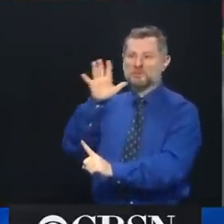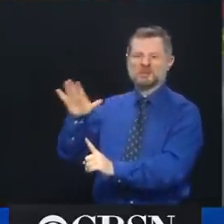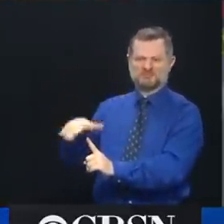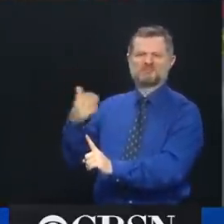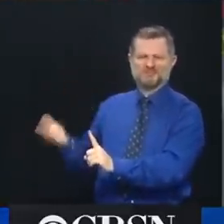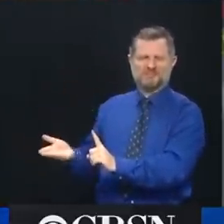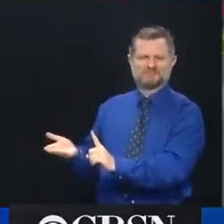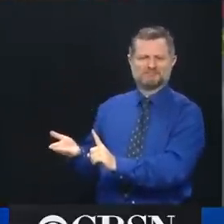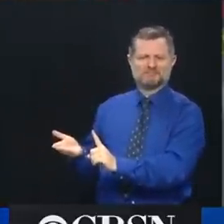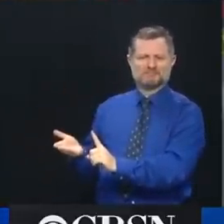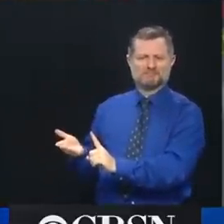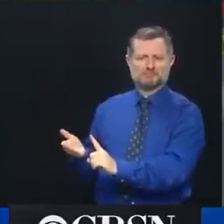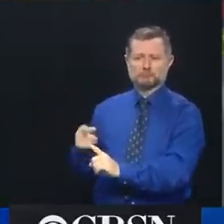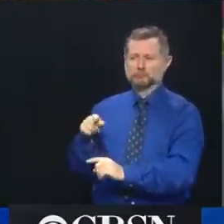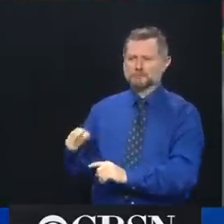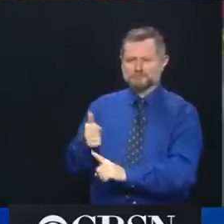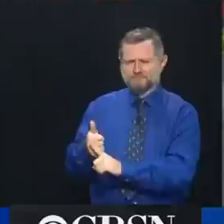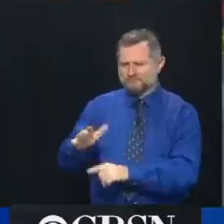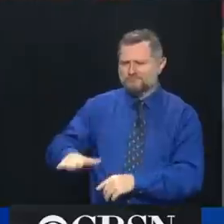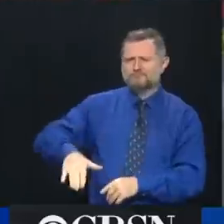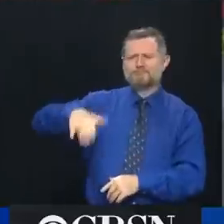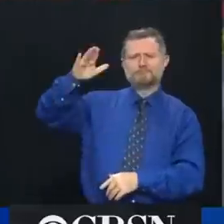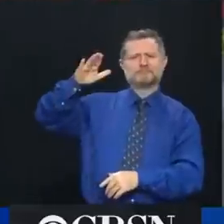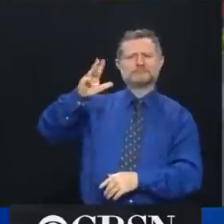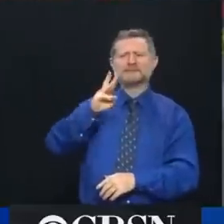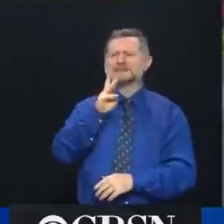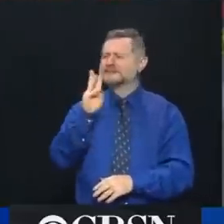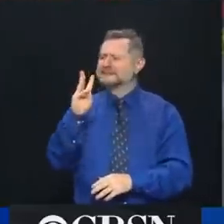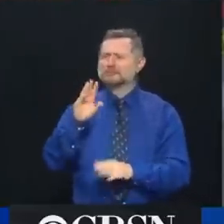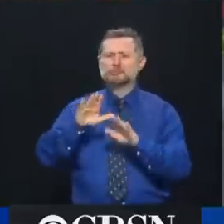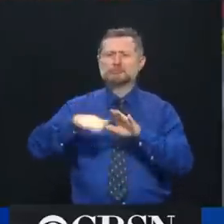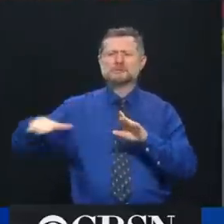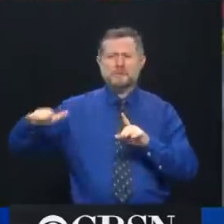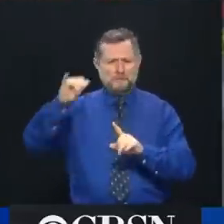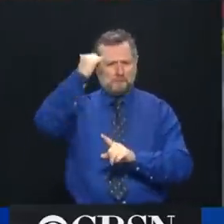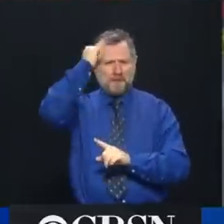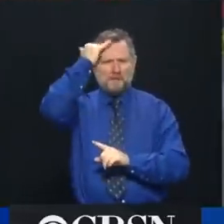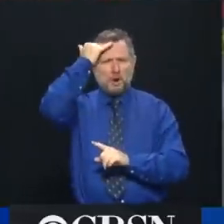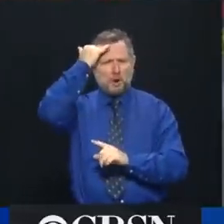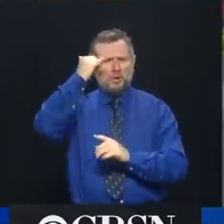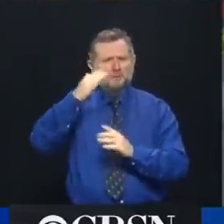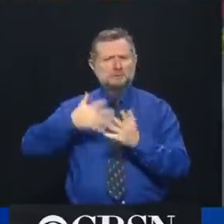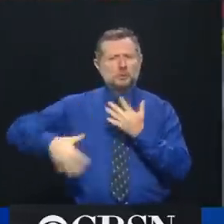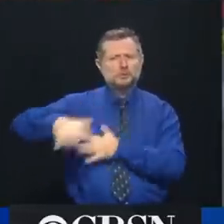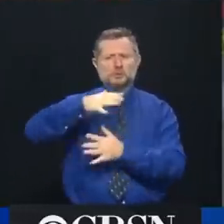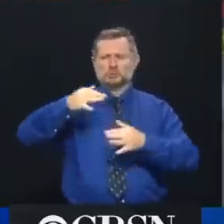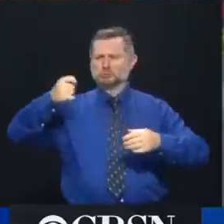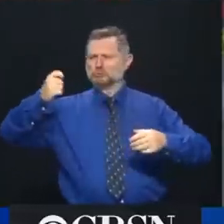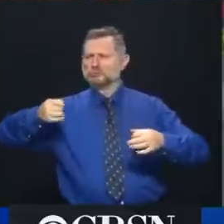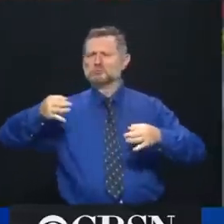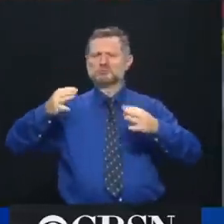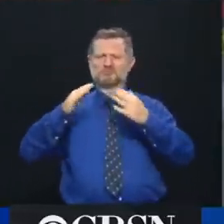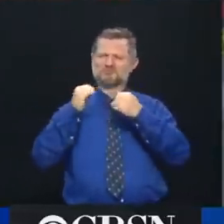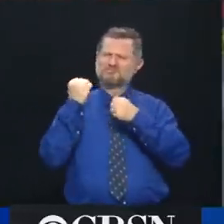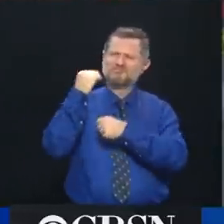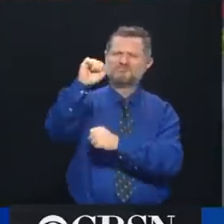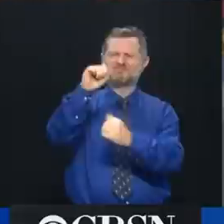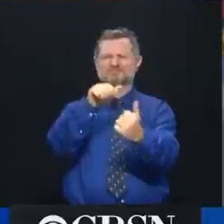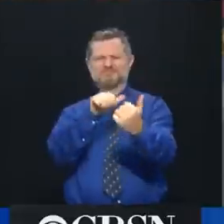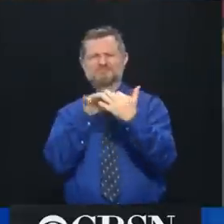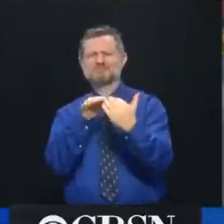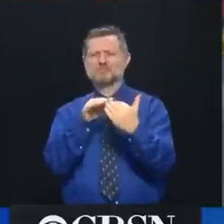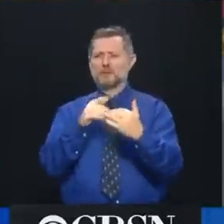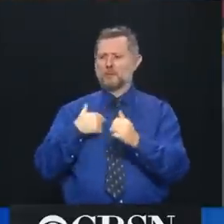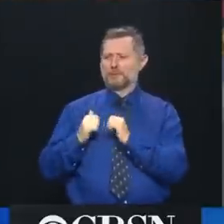buffalo all while engaging in social and racial justice movements together we founded a home for survivors of domestic